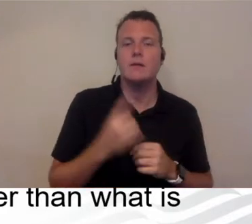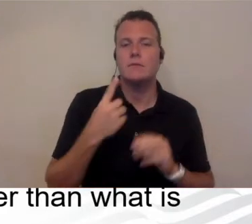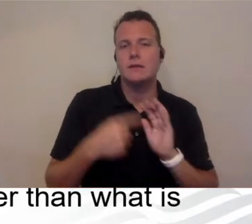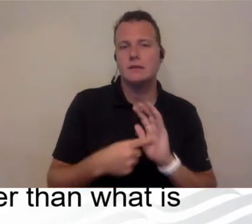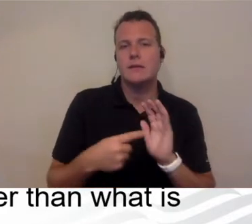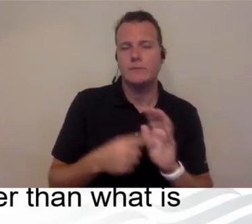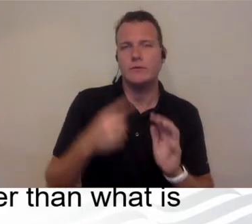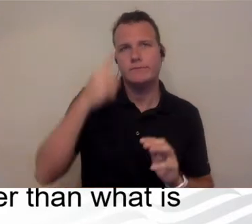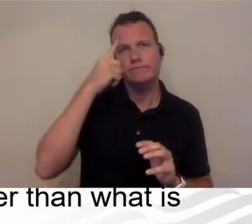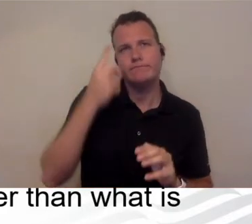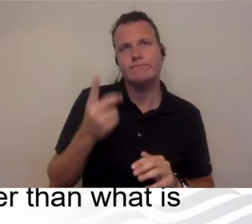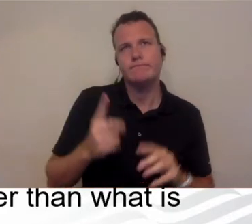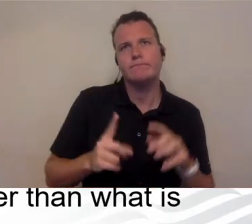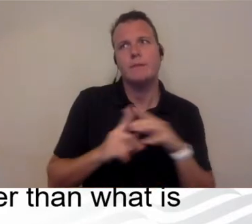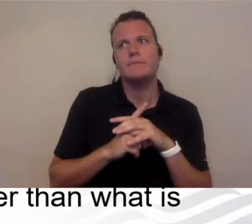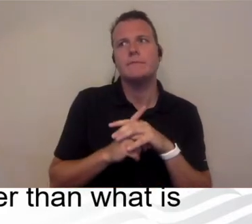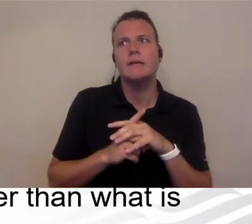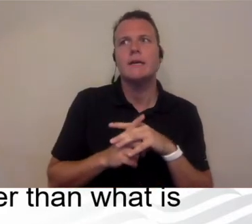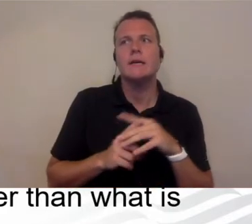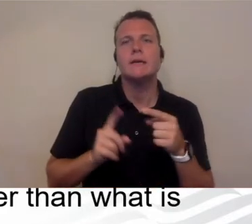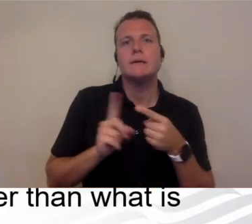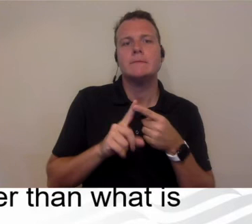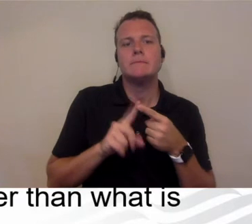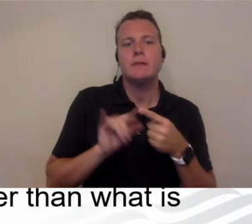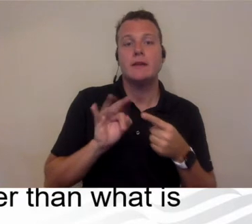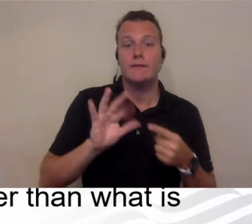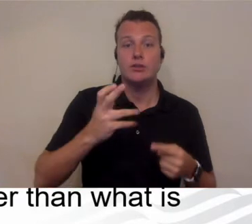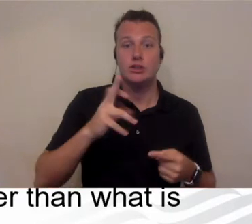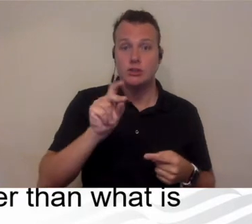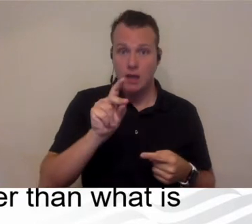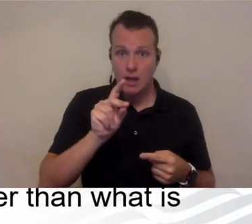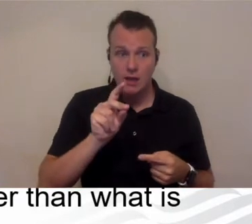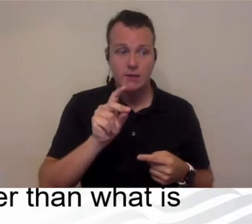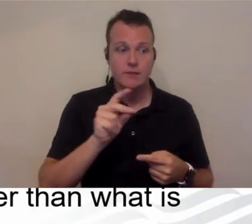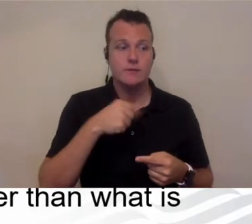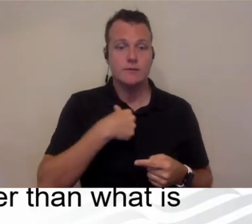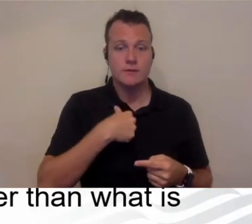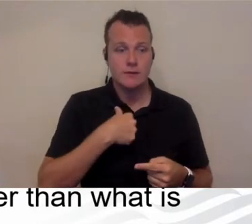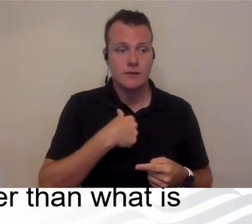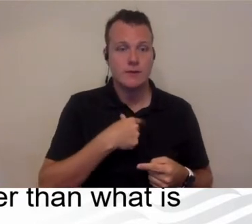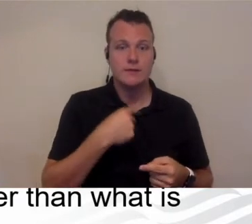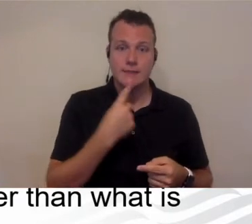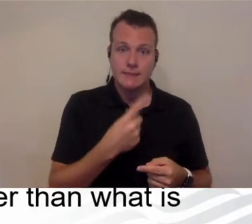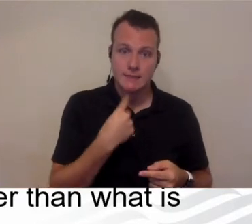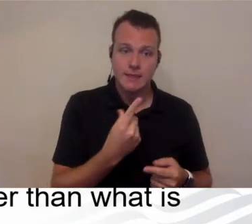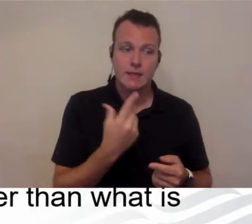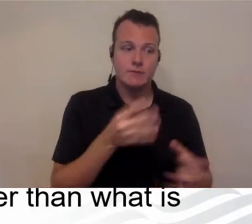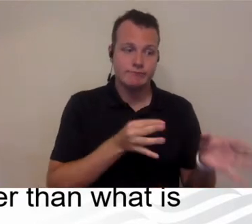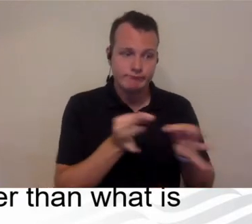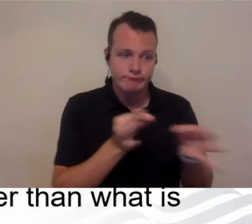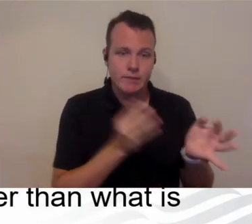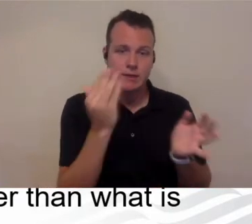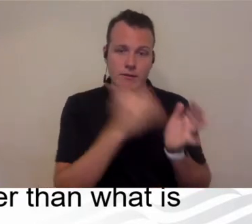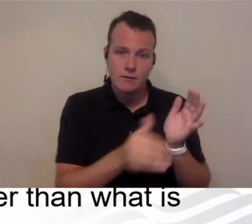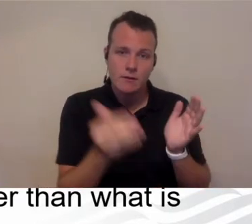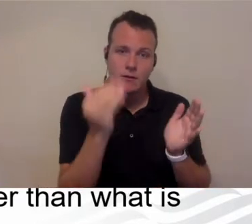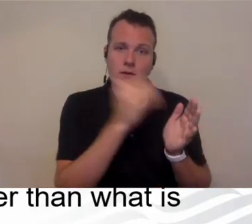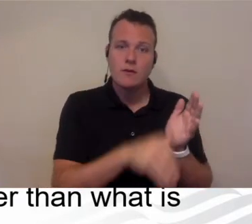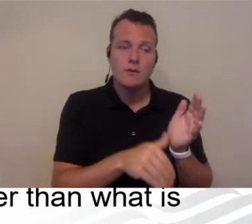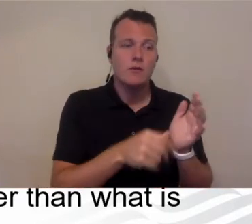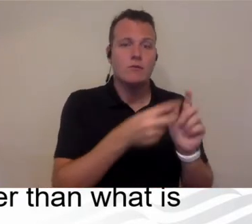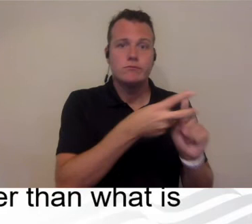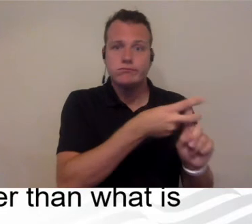head would be if you're seeing a child and you have to keep telling them the directions over and over to bring them back to